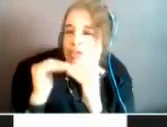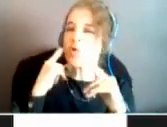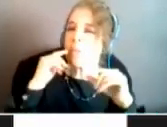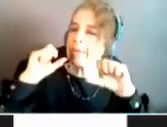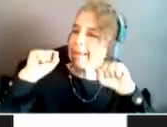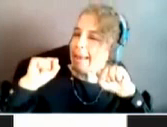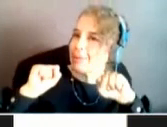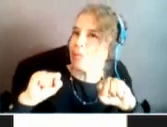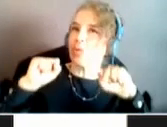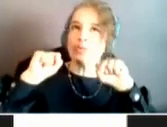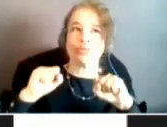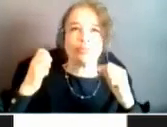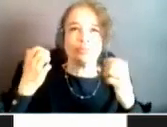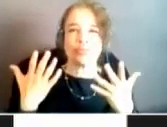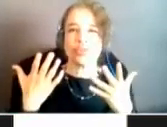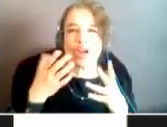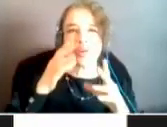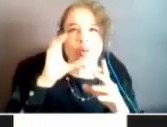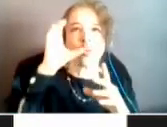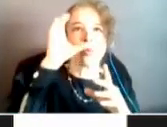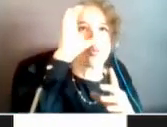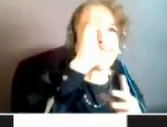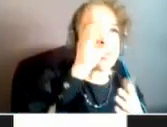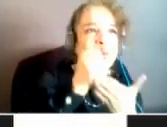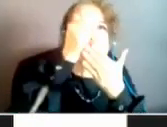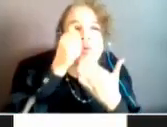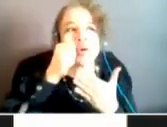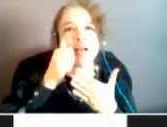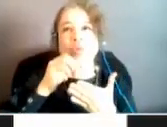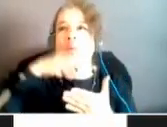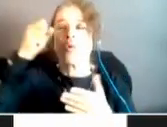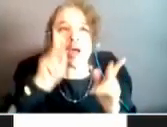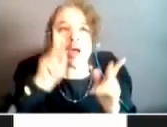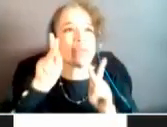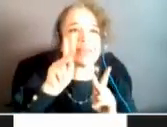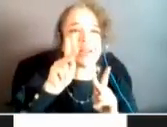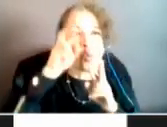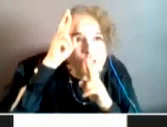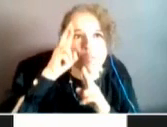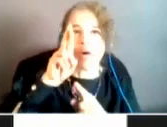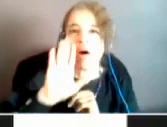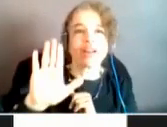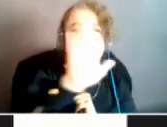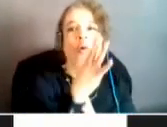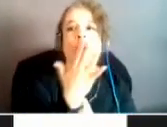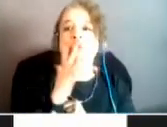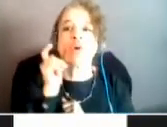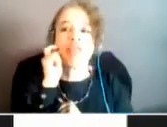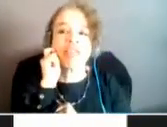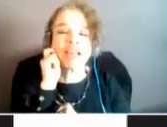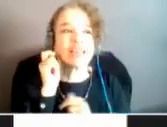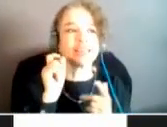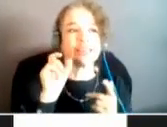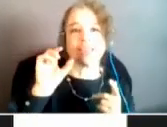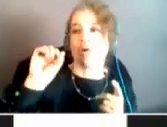to, you know, reach out to older people regardless of their race or ethnicity,